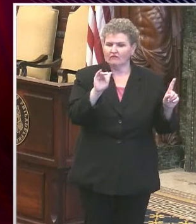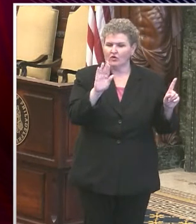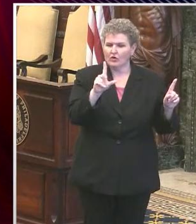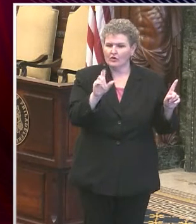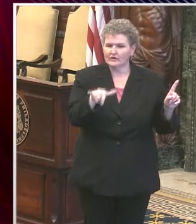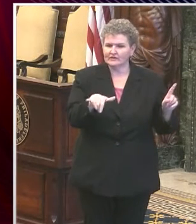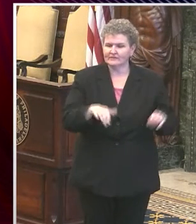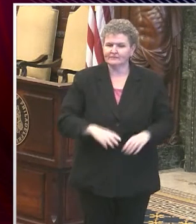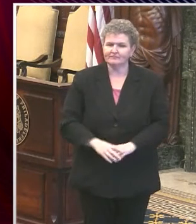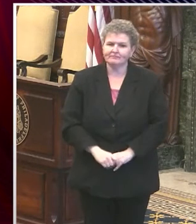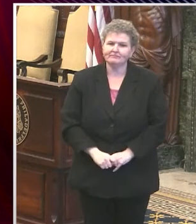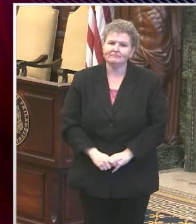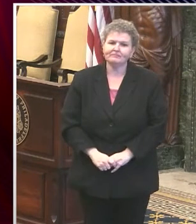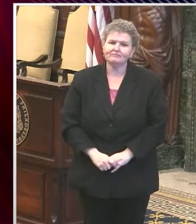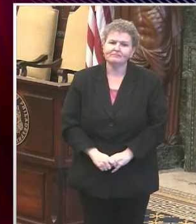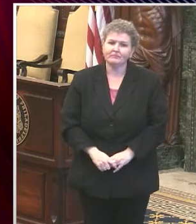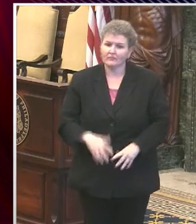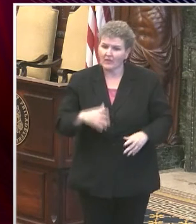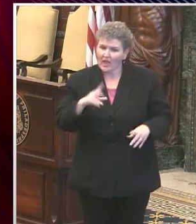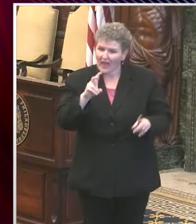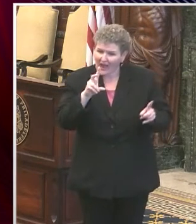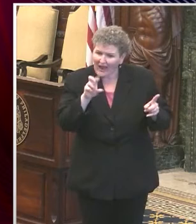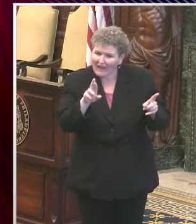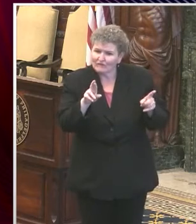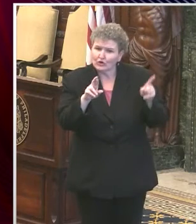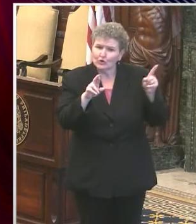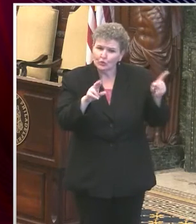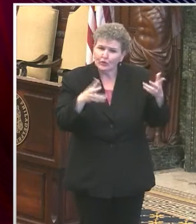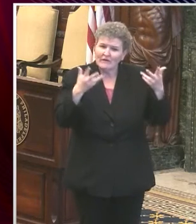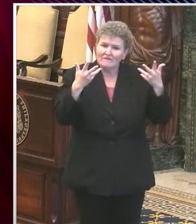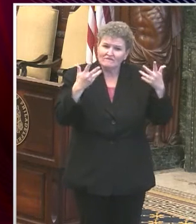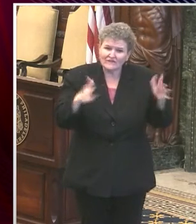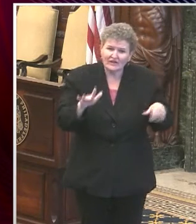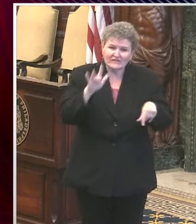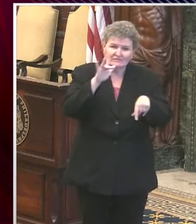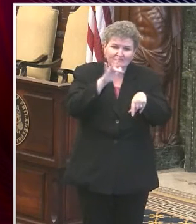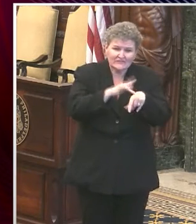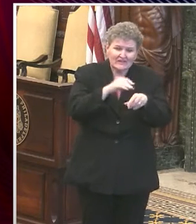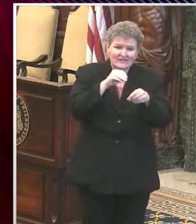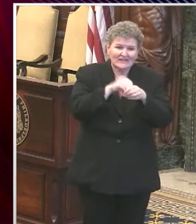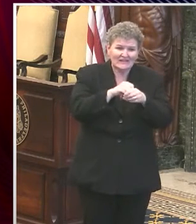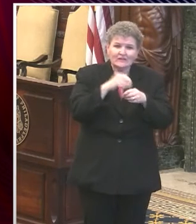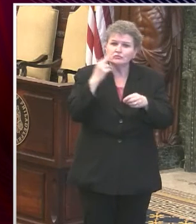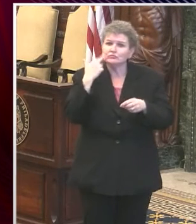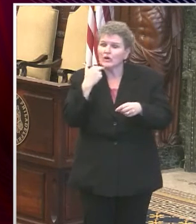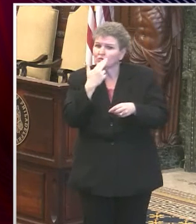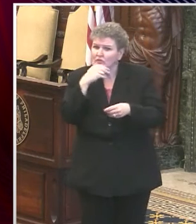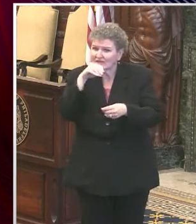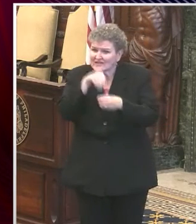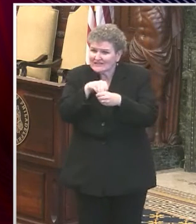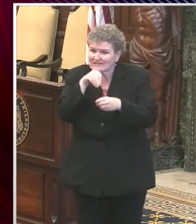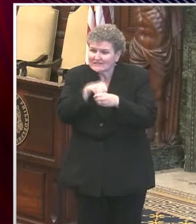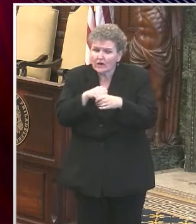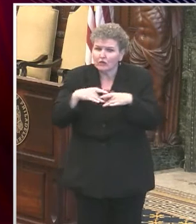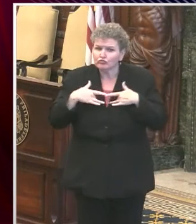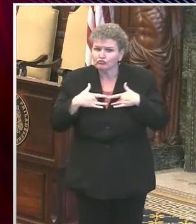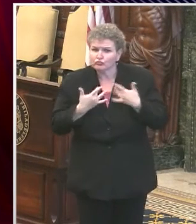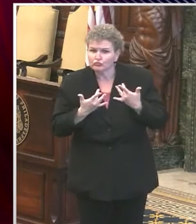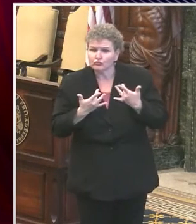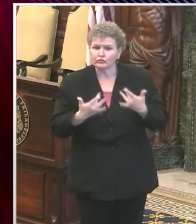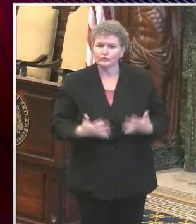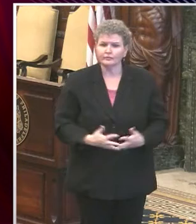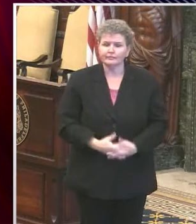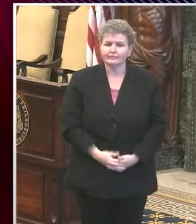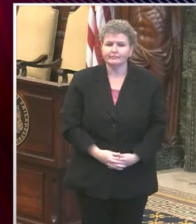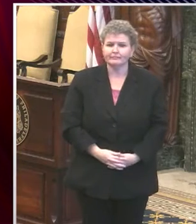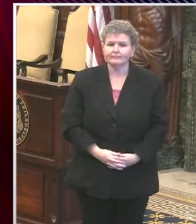Have you been, or do you have any plans to go indoor dining at any Philadelphia restaurants anytime soon? I do